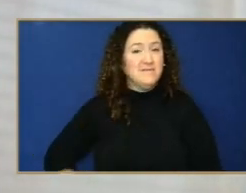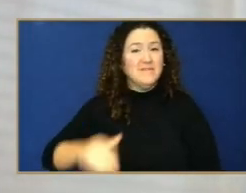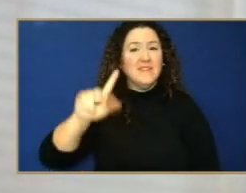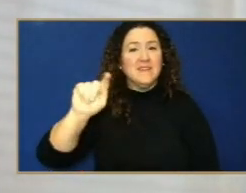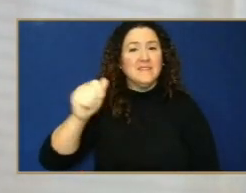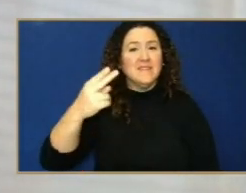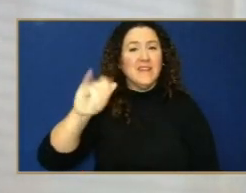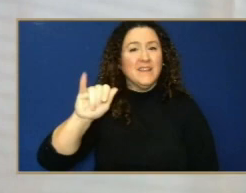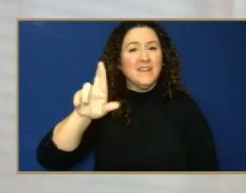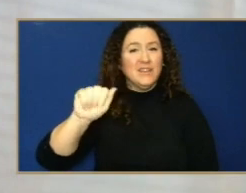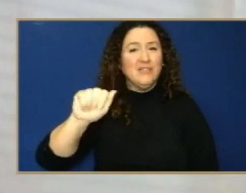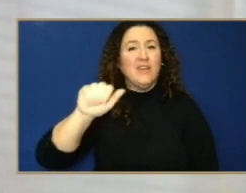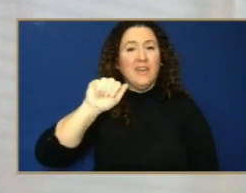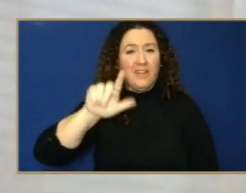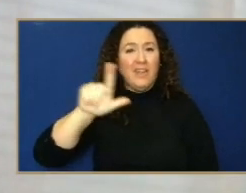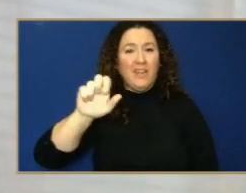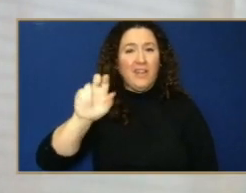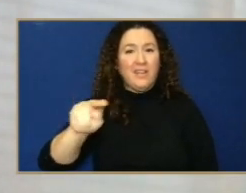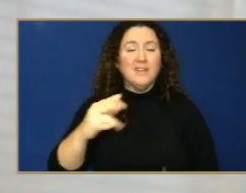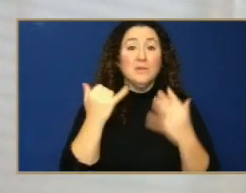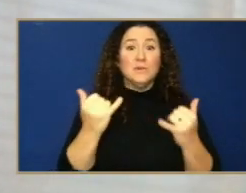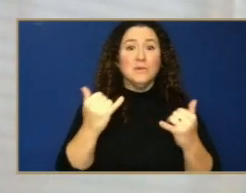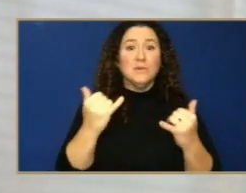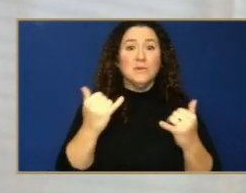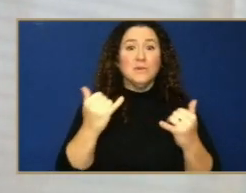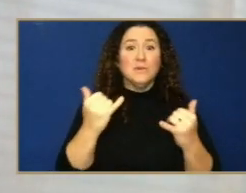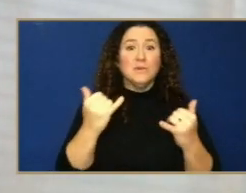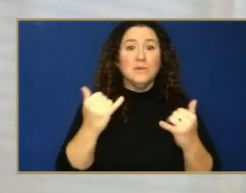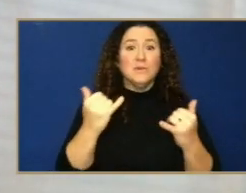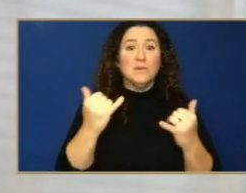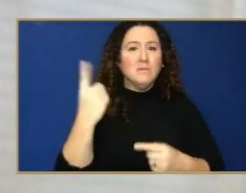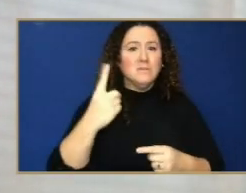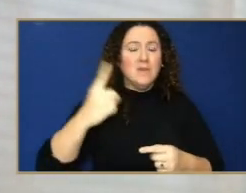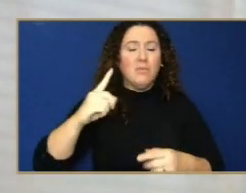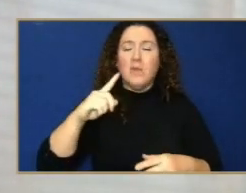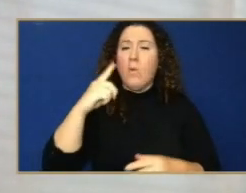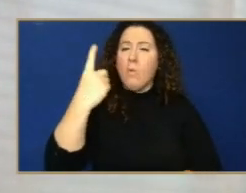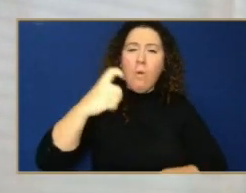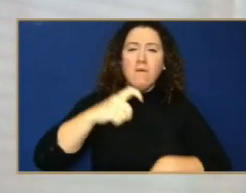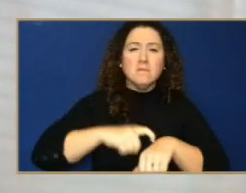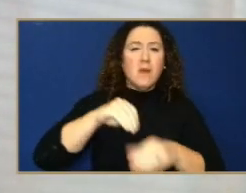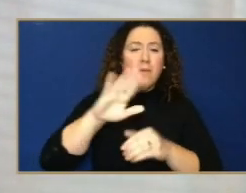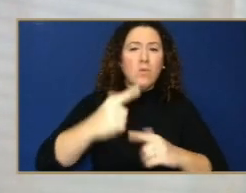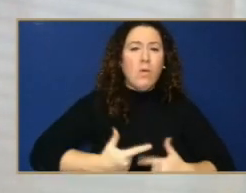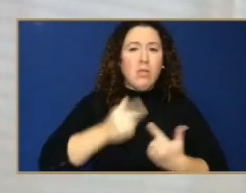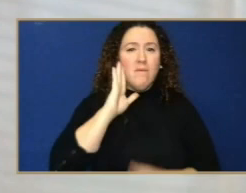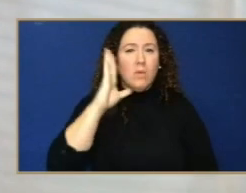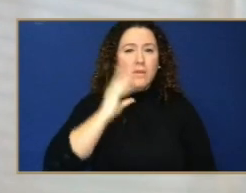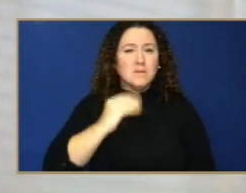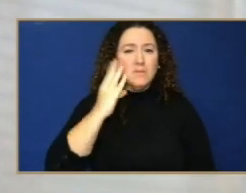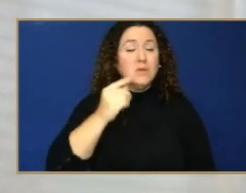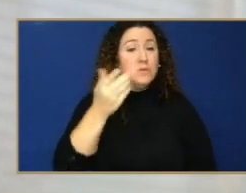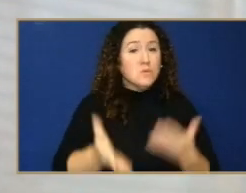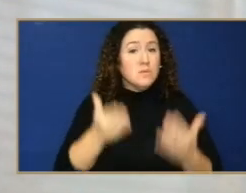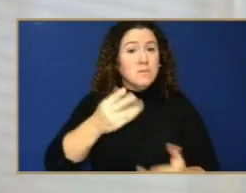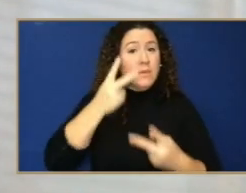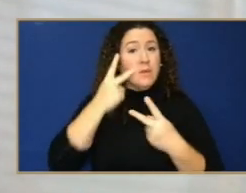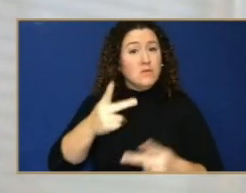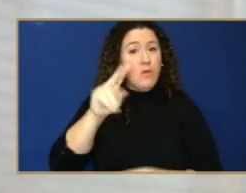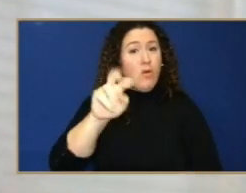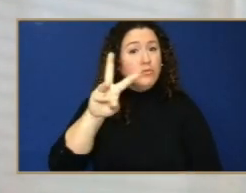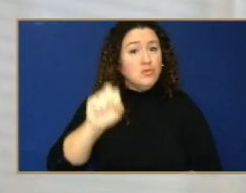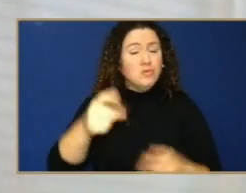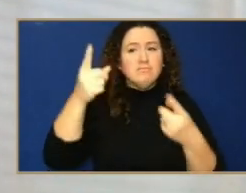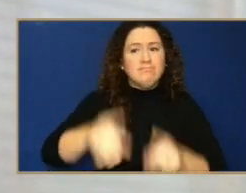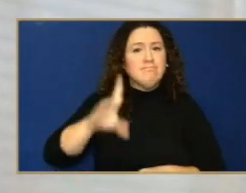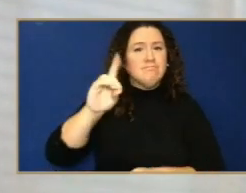to talk about a real once in a lifetime event. As you might have heard in the news, on December 21st, the two largest planets in